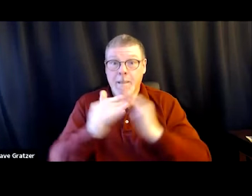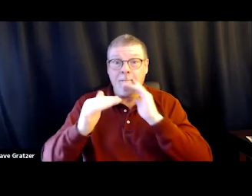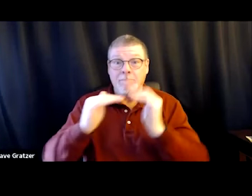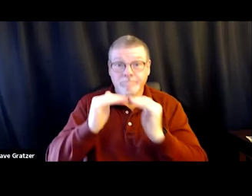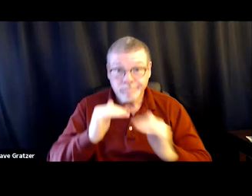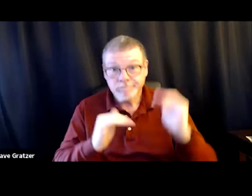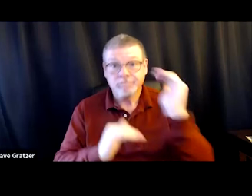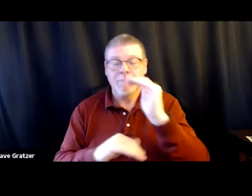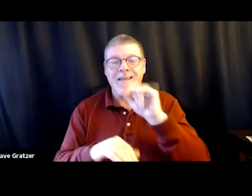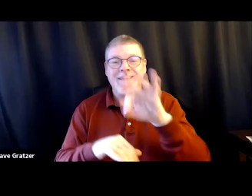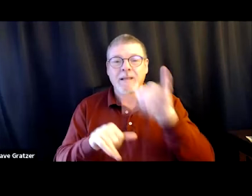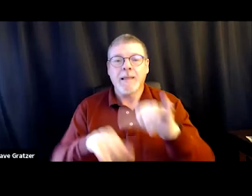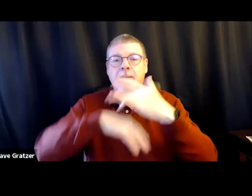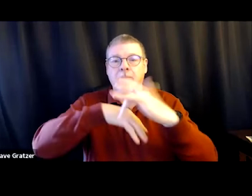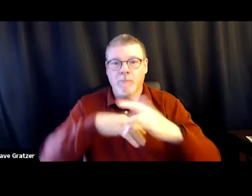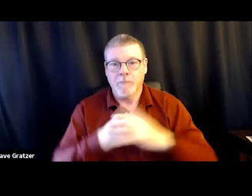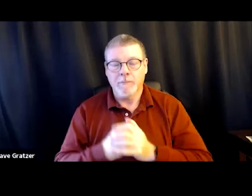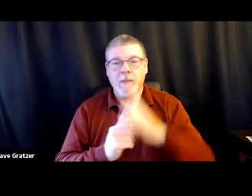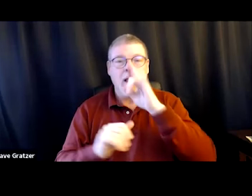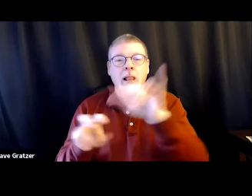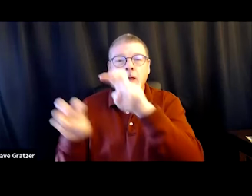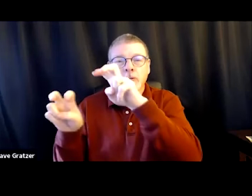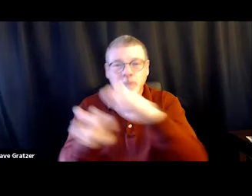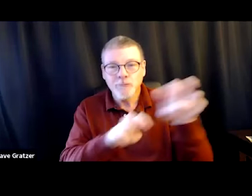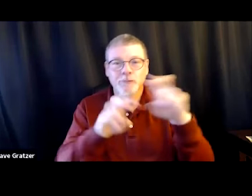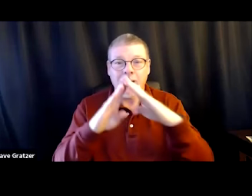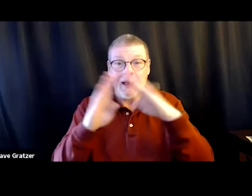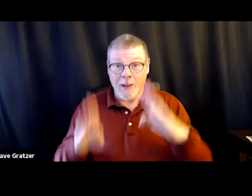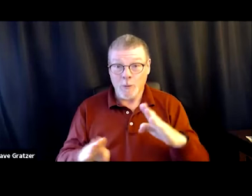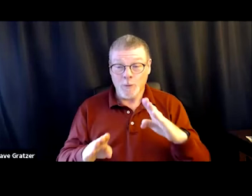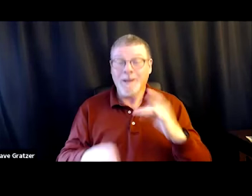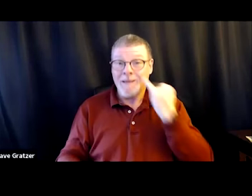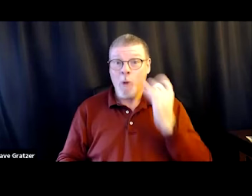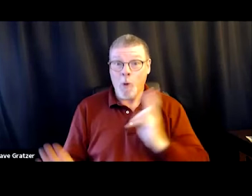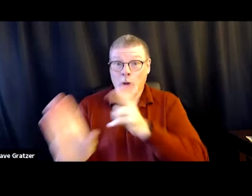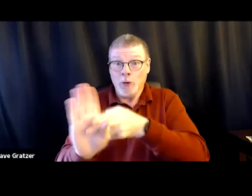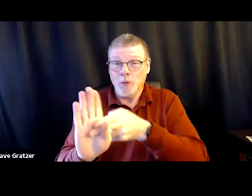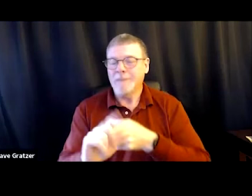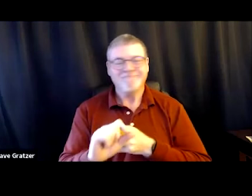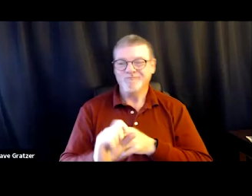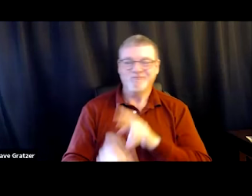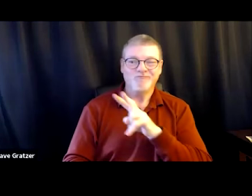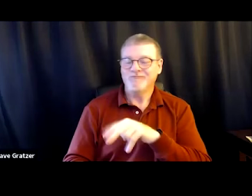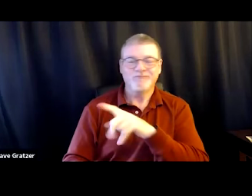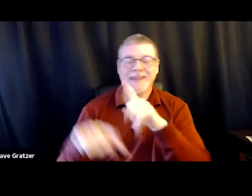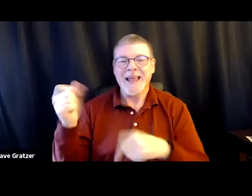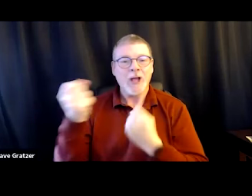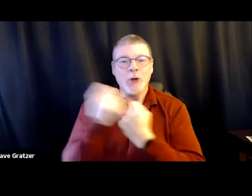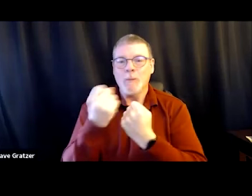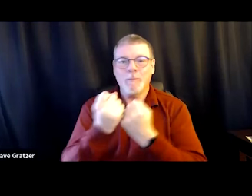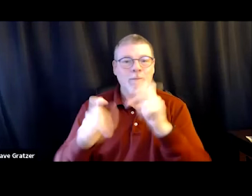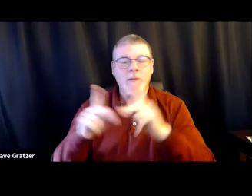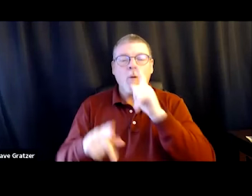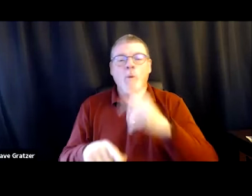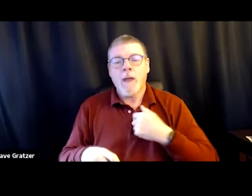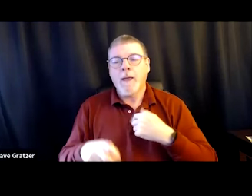of the residential space. Things like transitional housing may not be able to comfortably support individuals who have